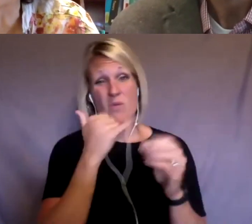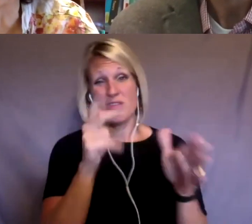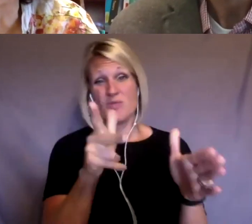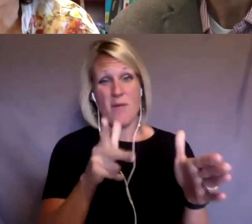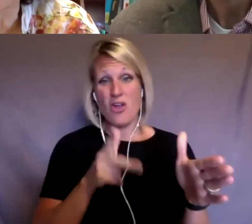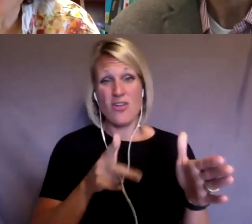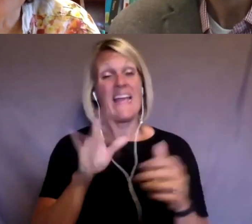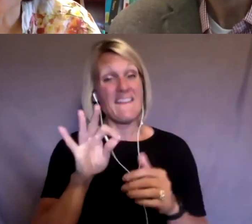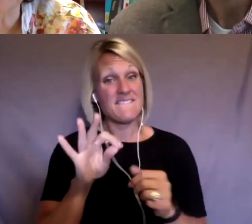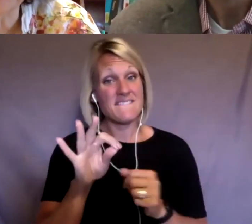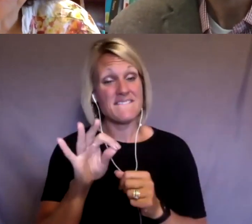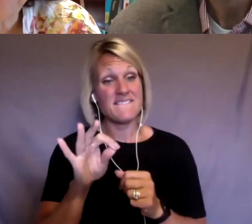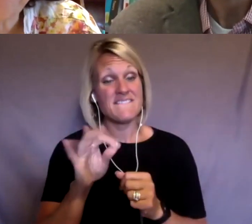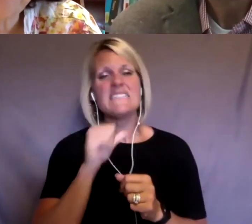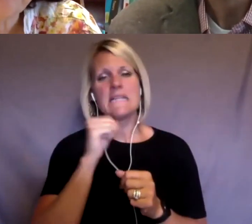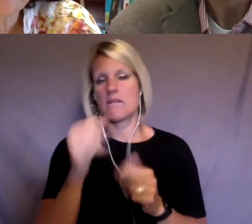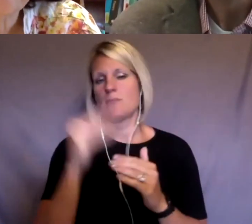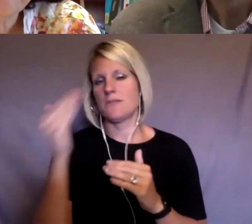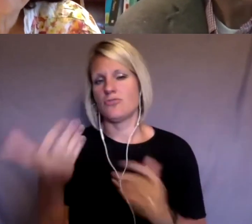as it's not excessive.